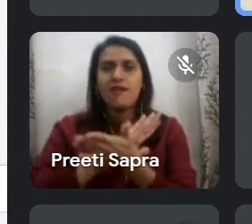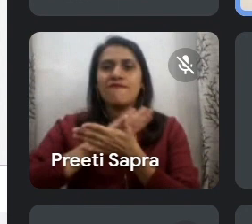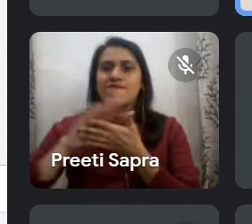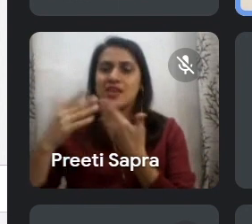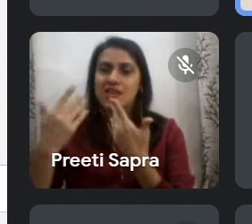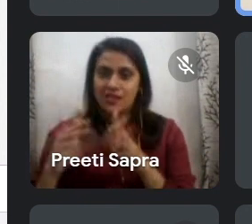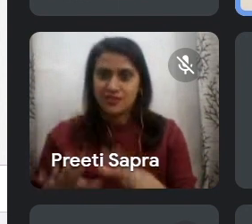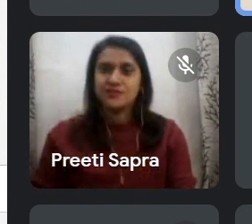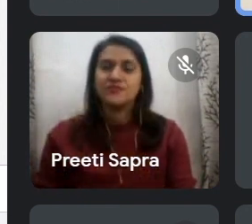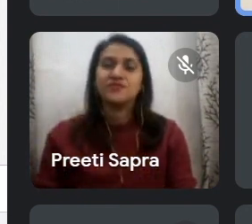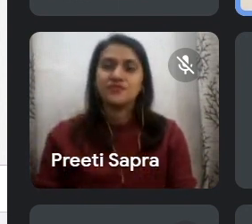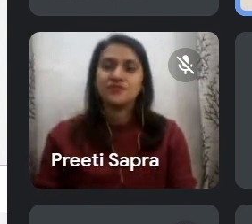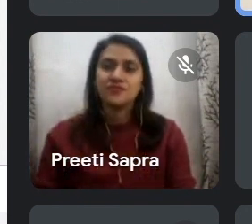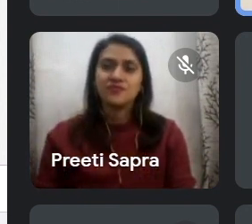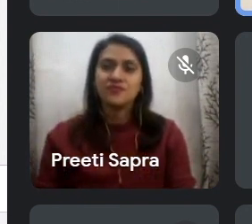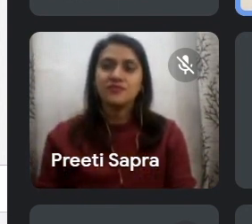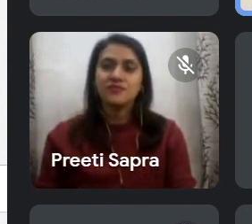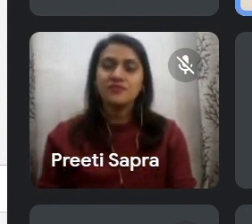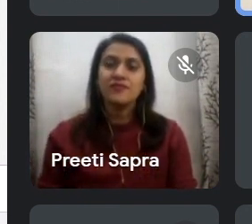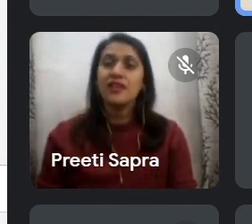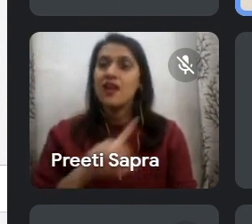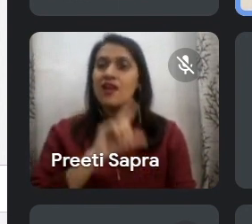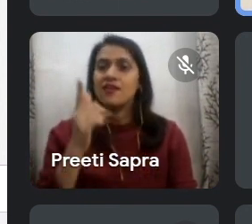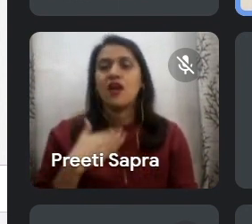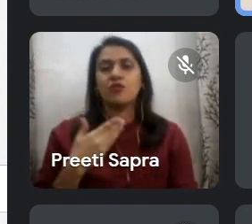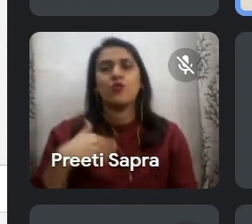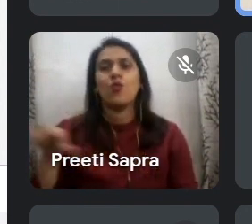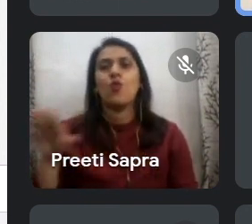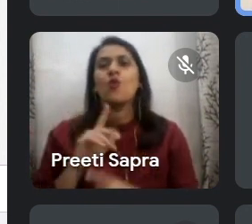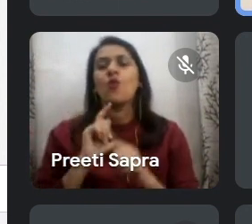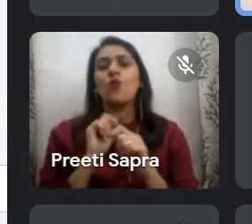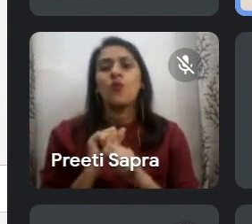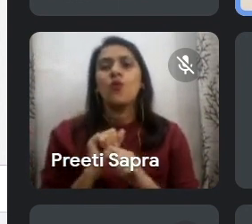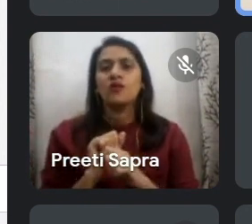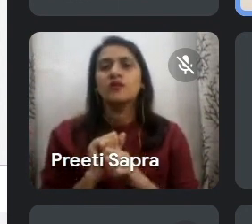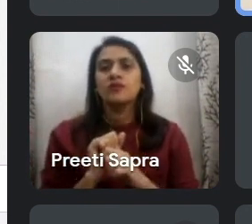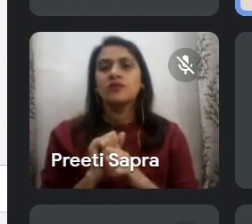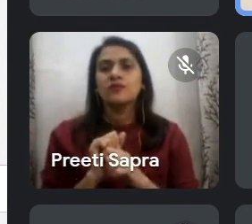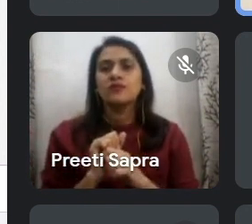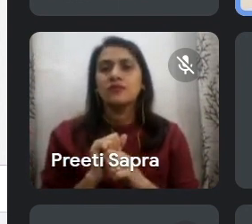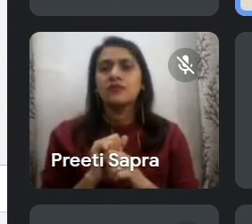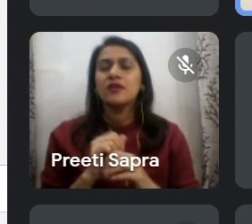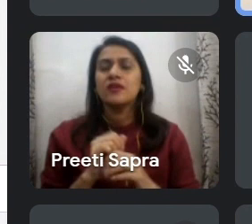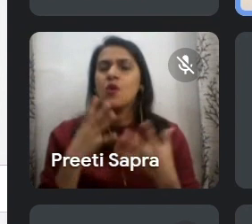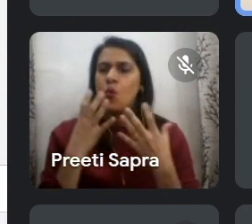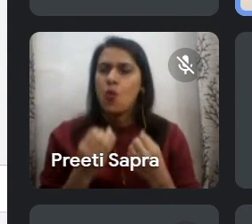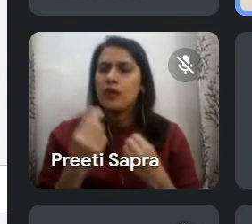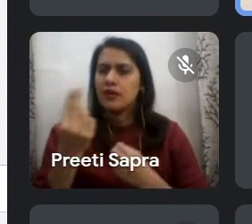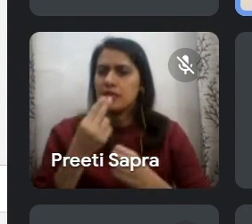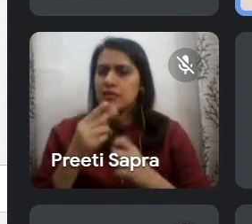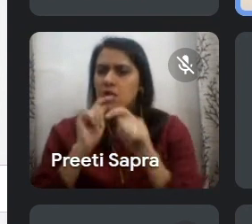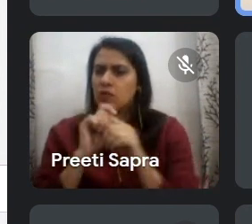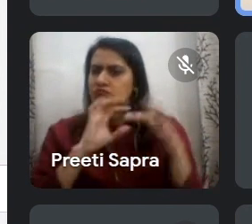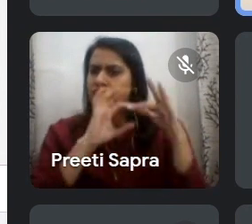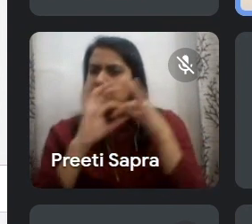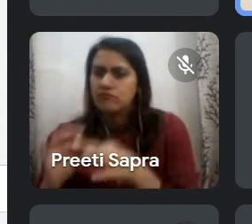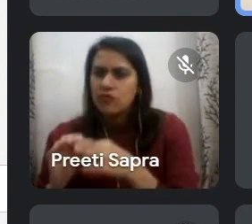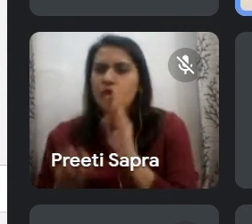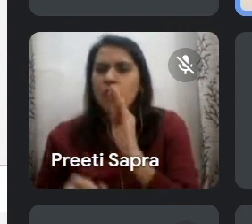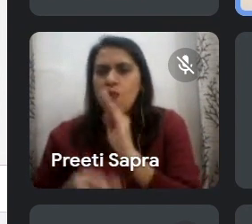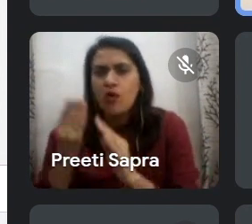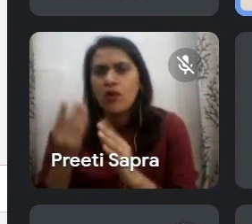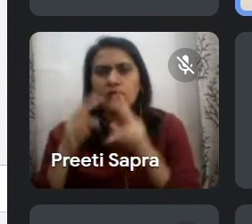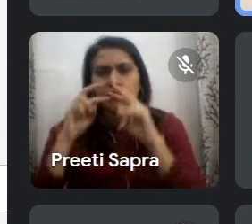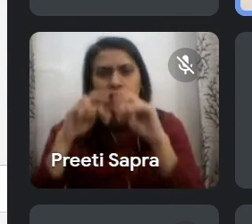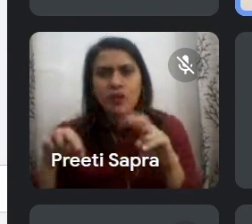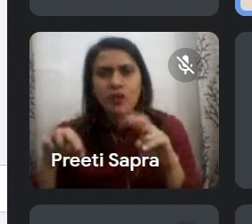later, I went and I worked, because I wanted to get into the design field a little more. So then I went and worked with